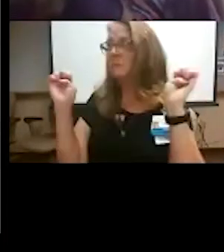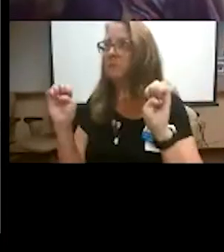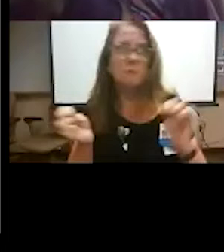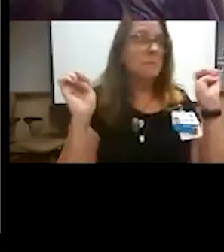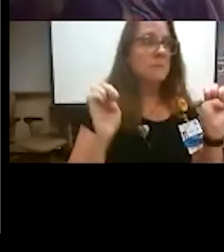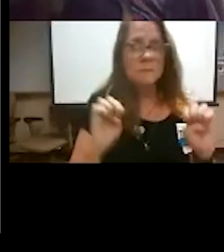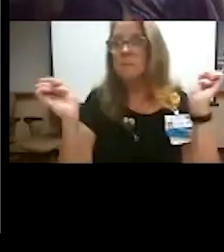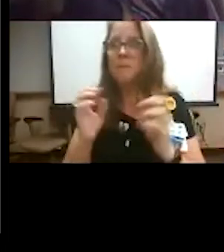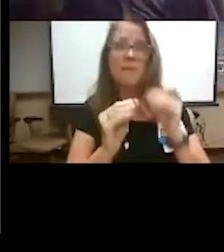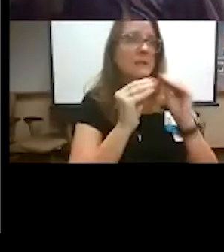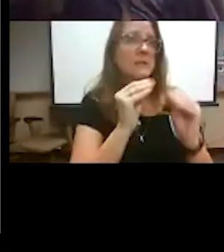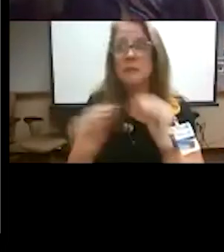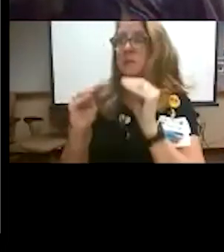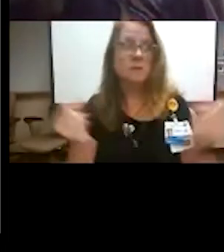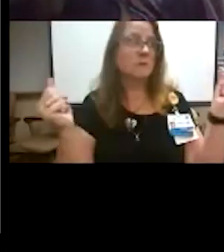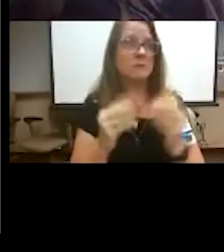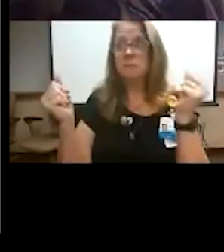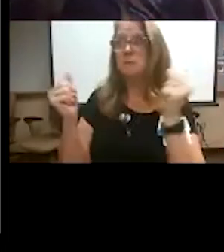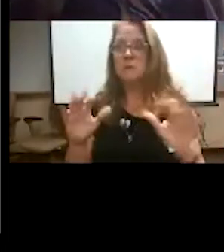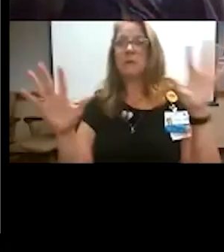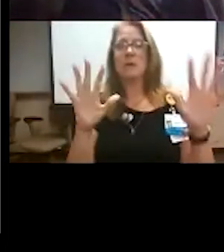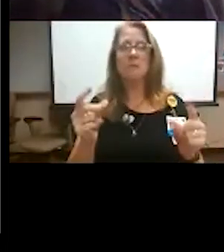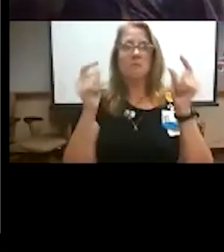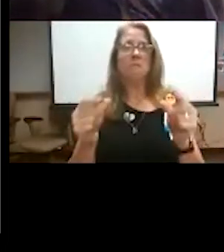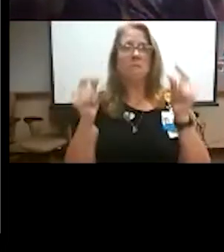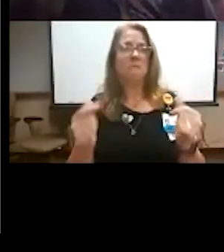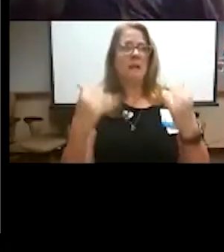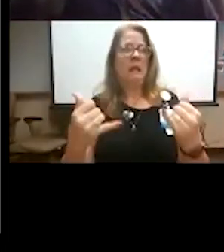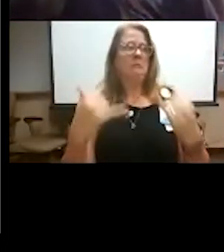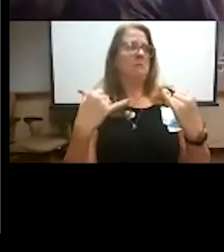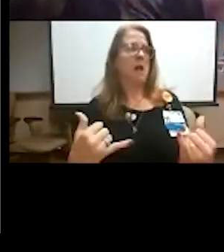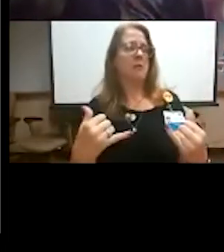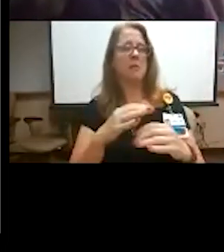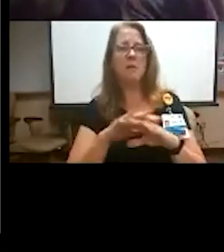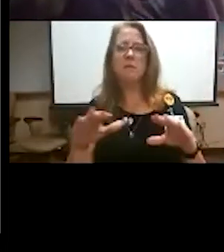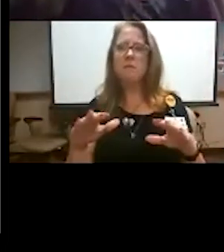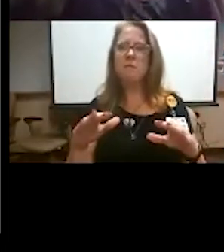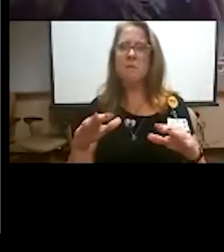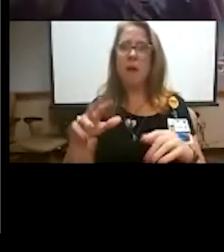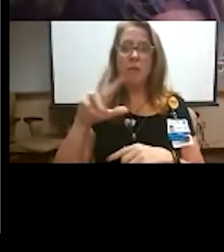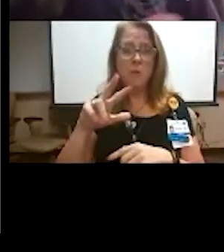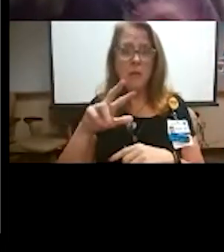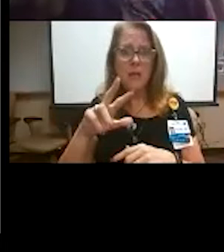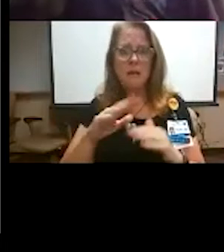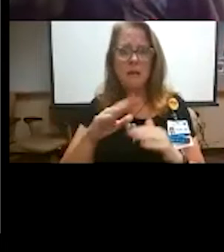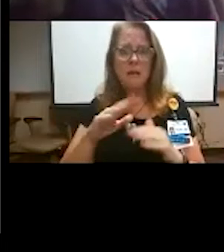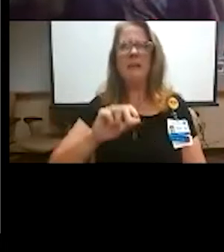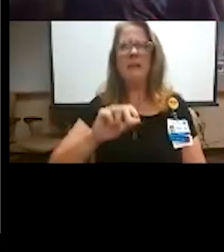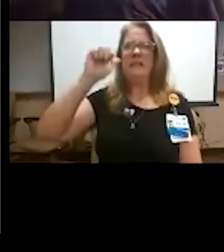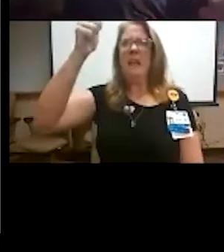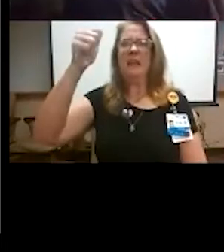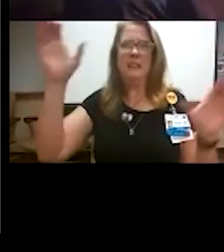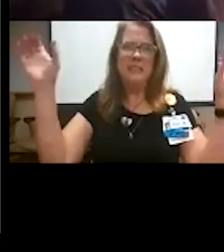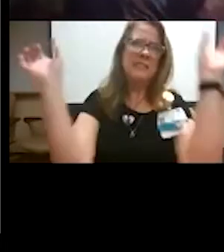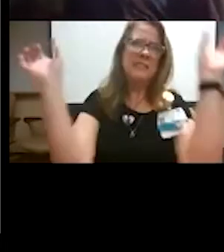everything is immediately not at a level of 3, but at a level of 10, no matter what the problem